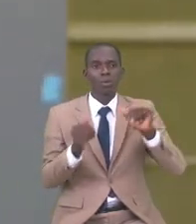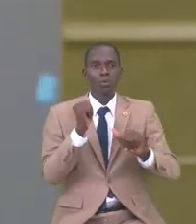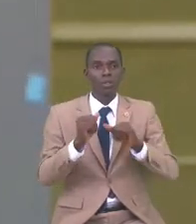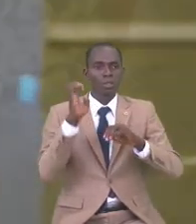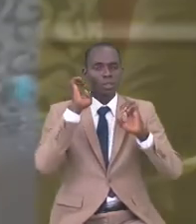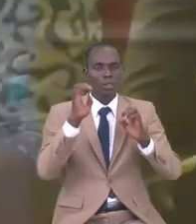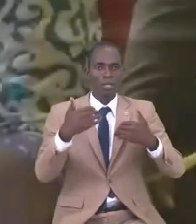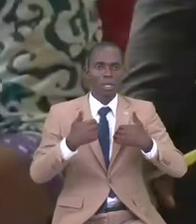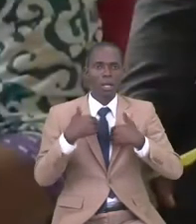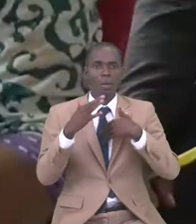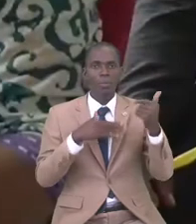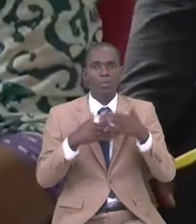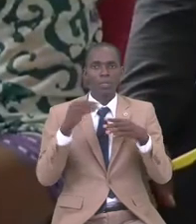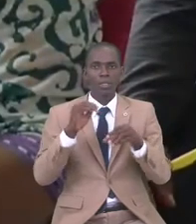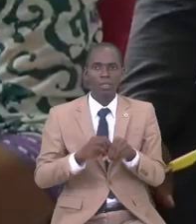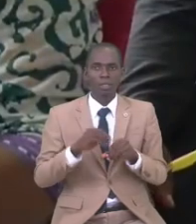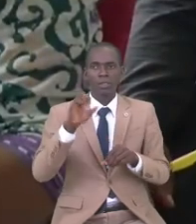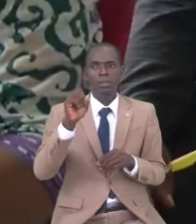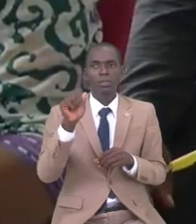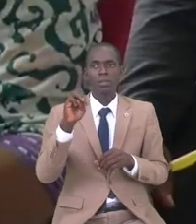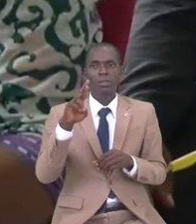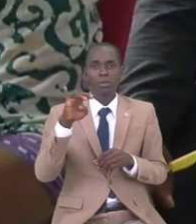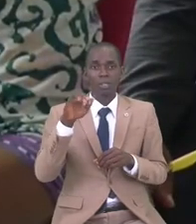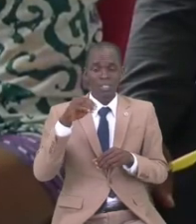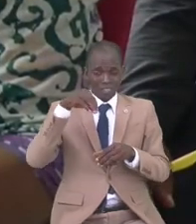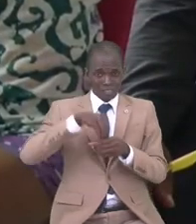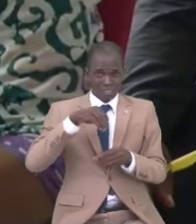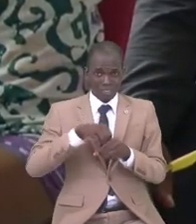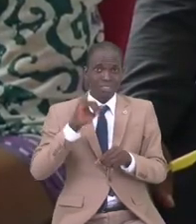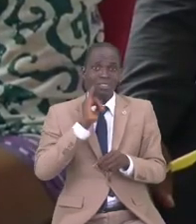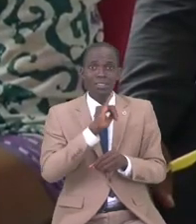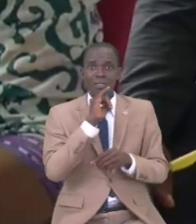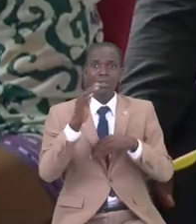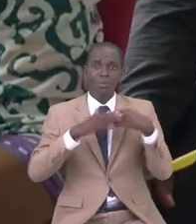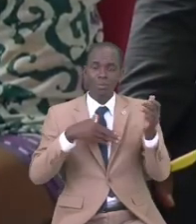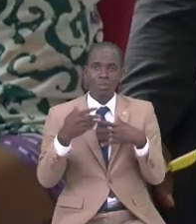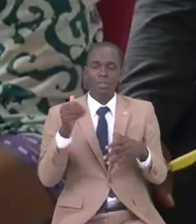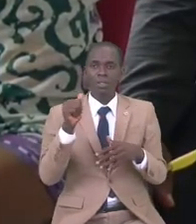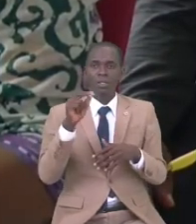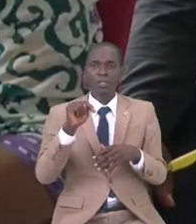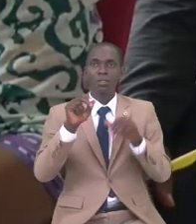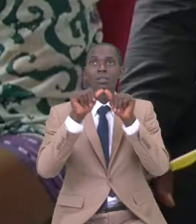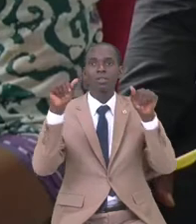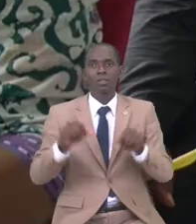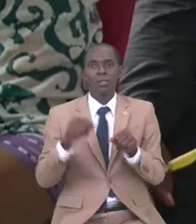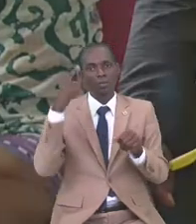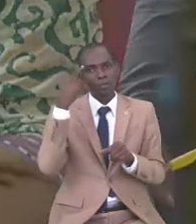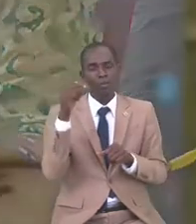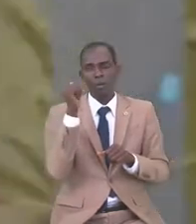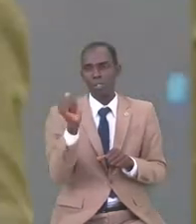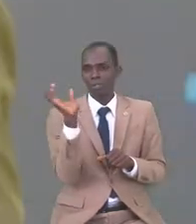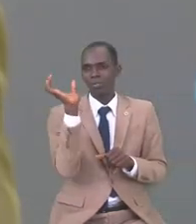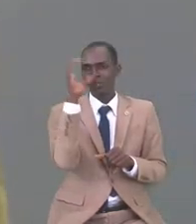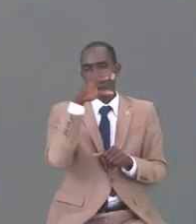Right there in Israel, he built an altar for a foreign god. And then in verse 33,